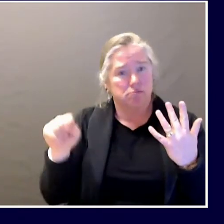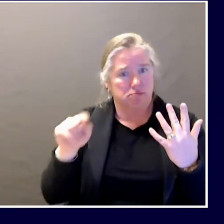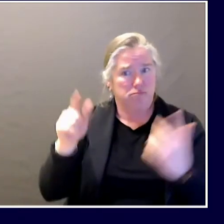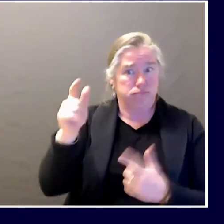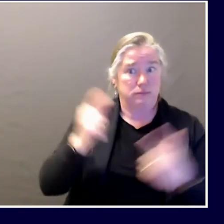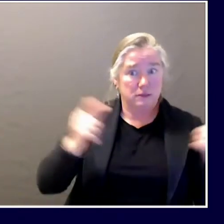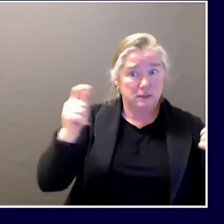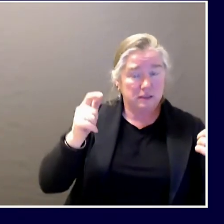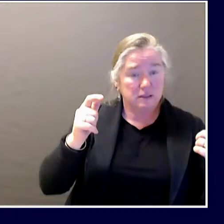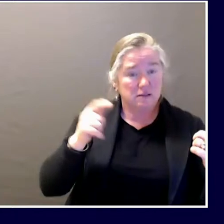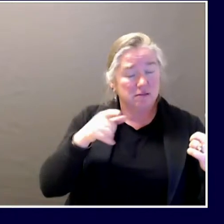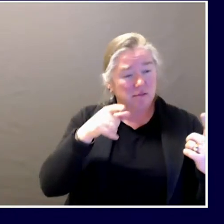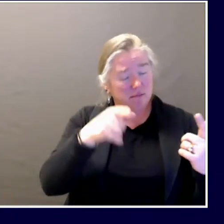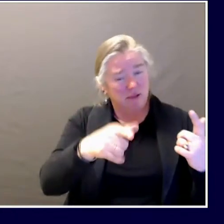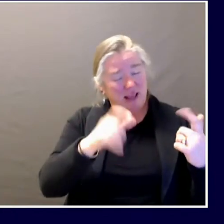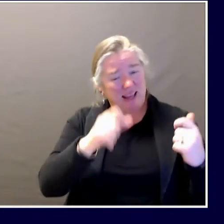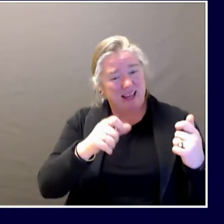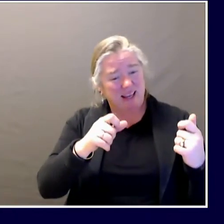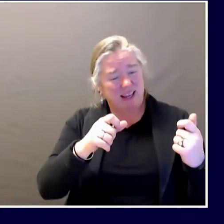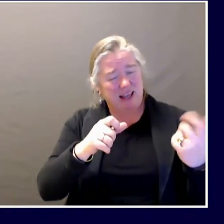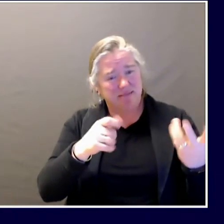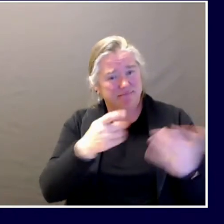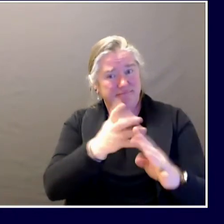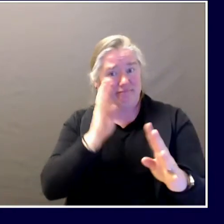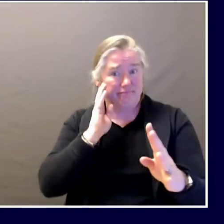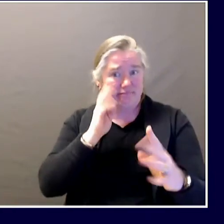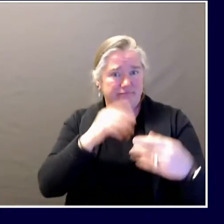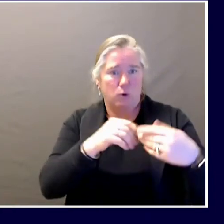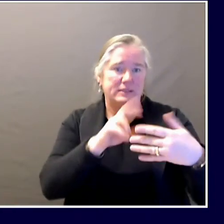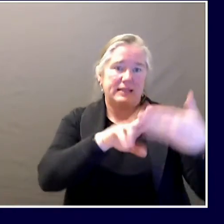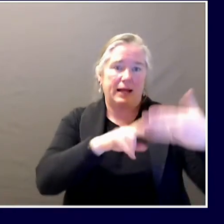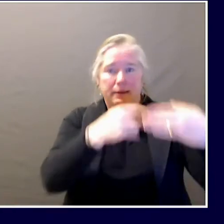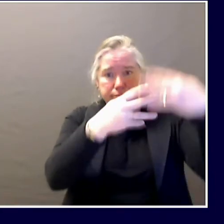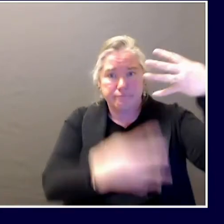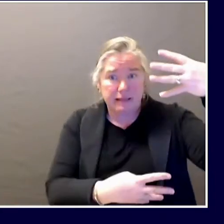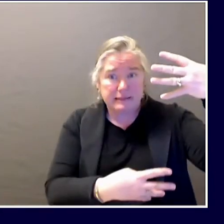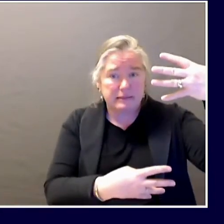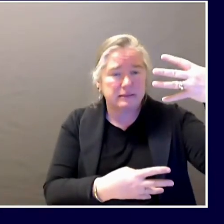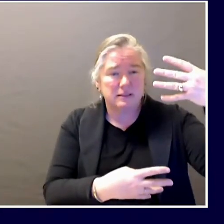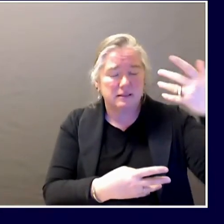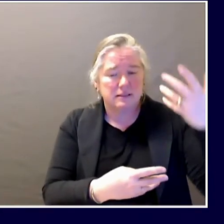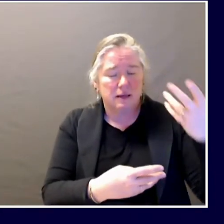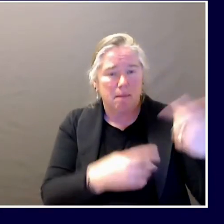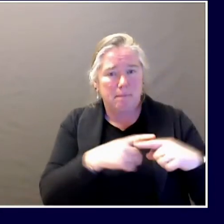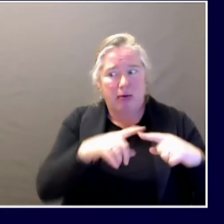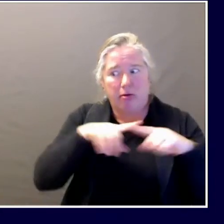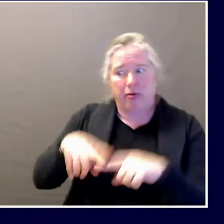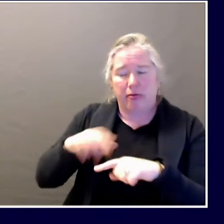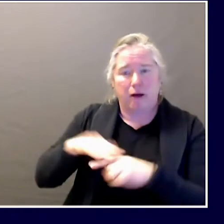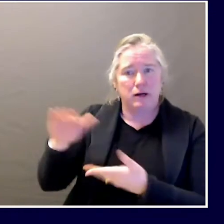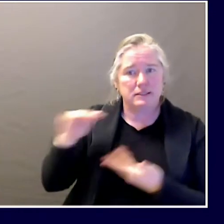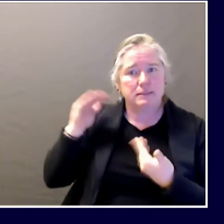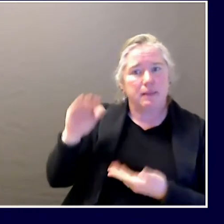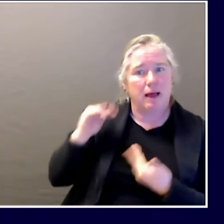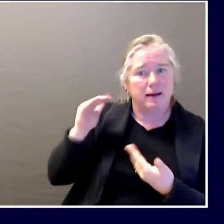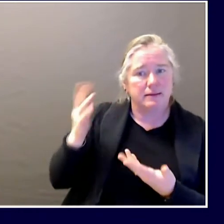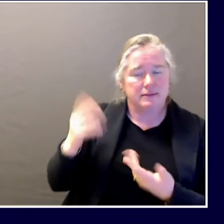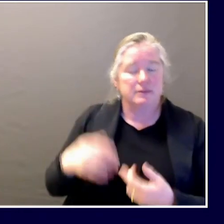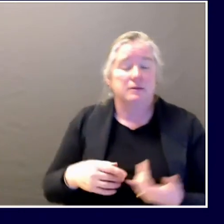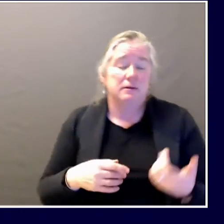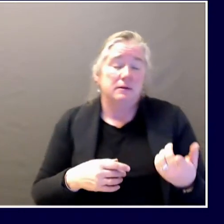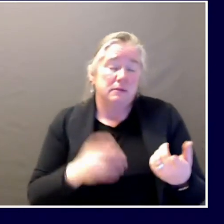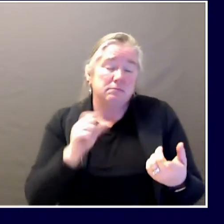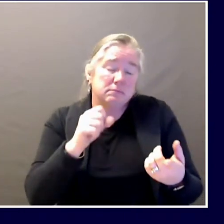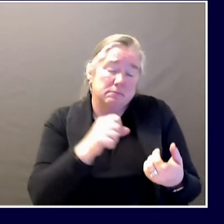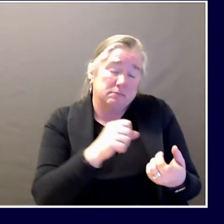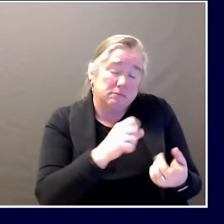in lines, which is obviously going to necessitate supply. Yep, Patrick, the short answer is yes.